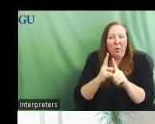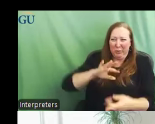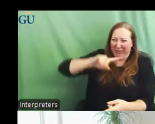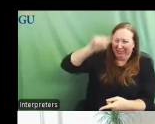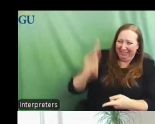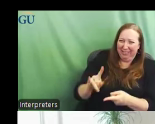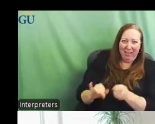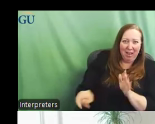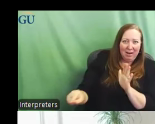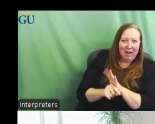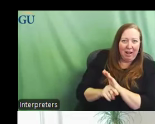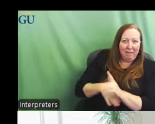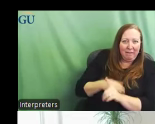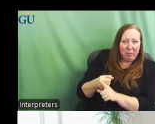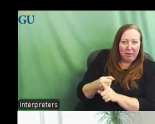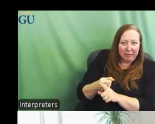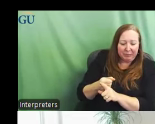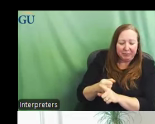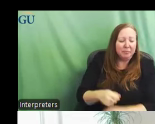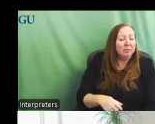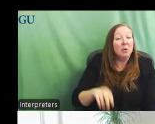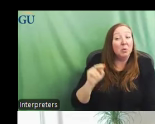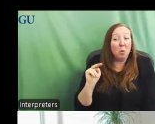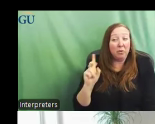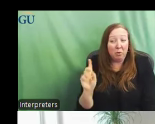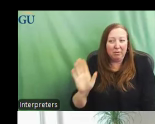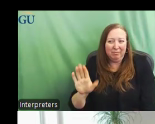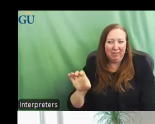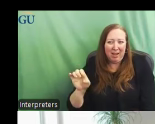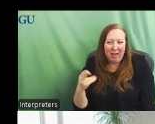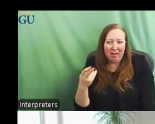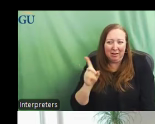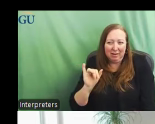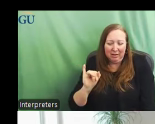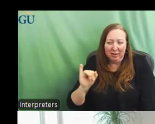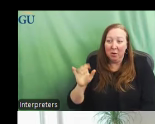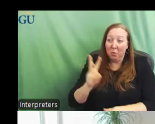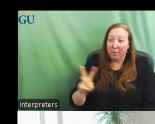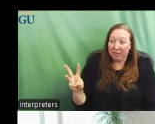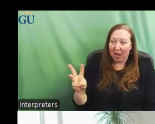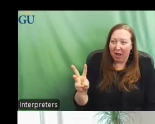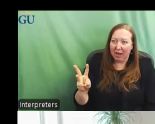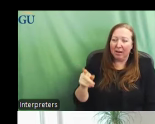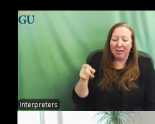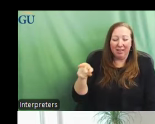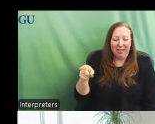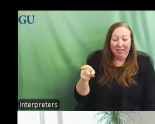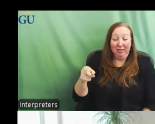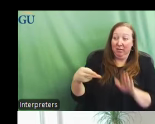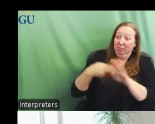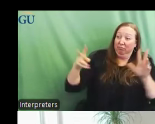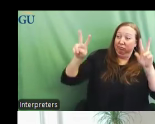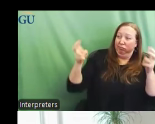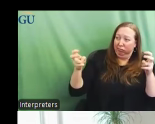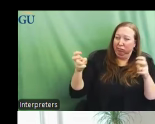North Dakota's Ed.D website, they have the statement that hearing loss is a developmental emergency. So that's what